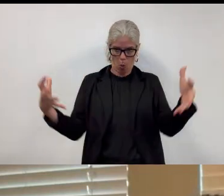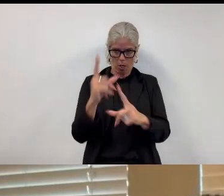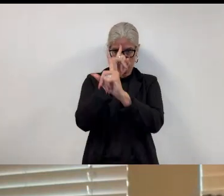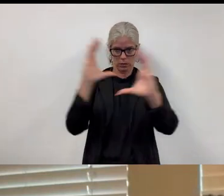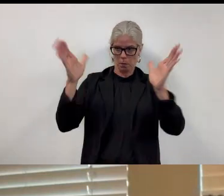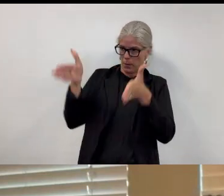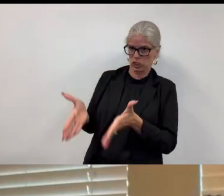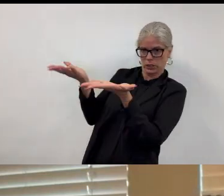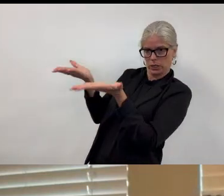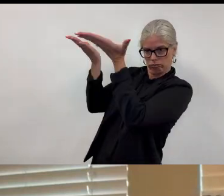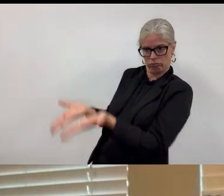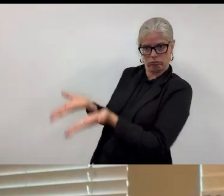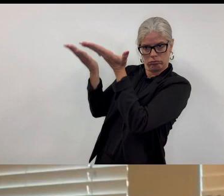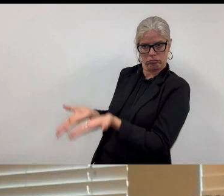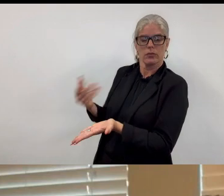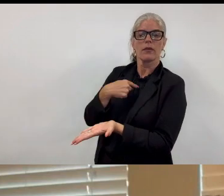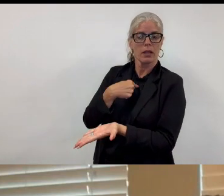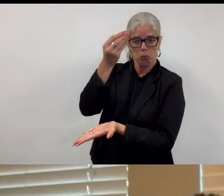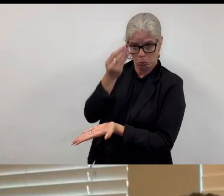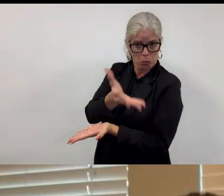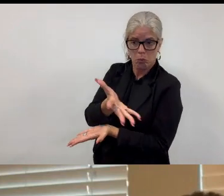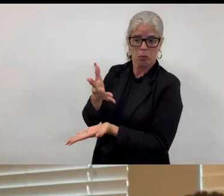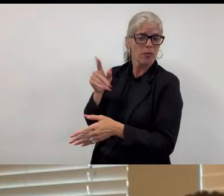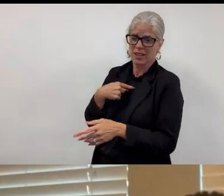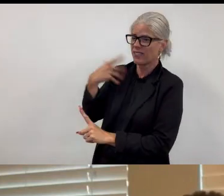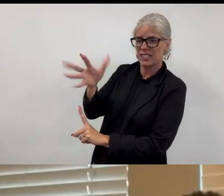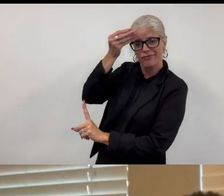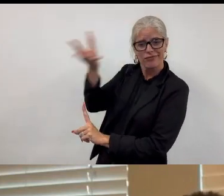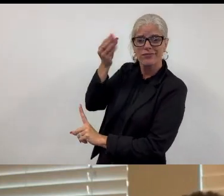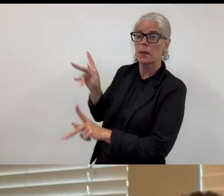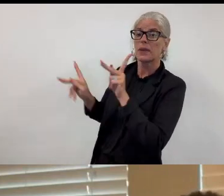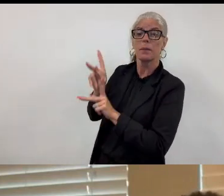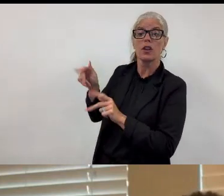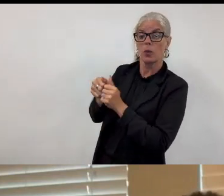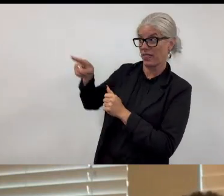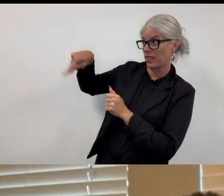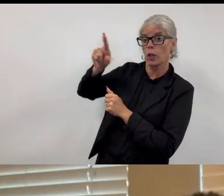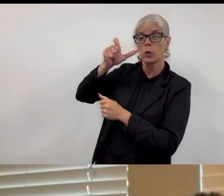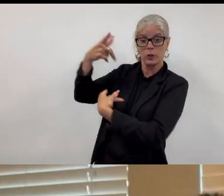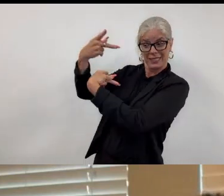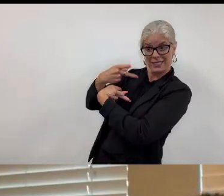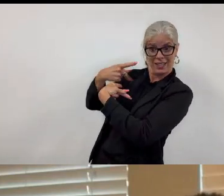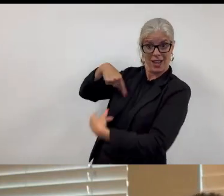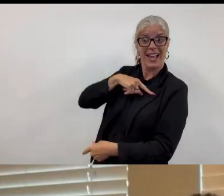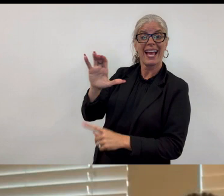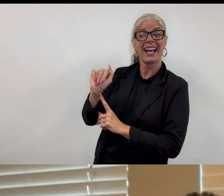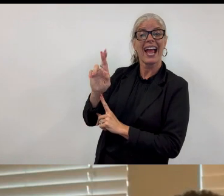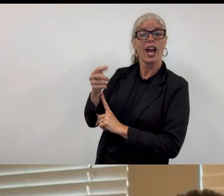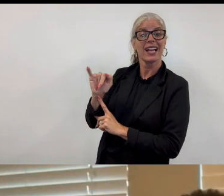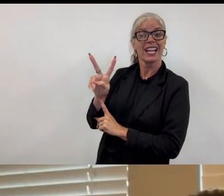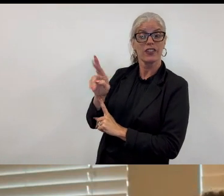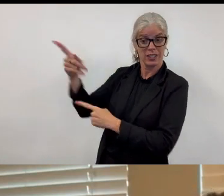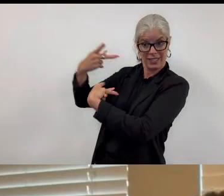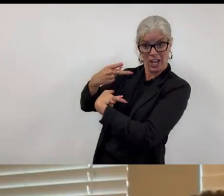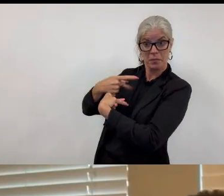I would share this advice with both, like with caregivers as well. Is, you might look at someone like me and say,